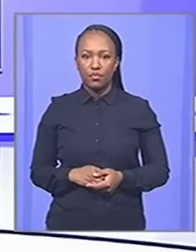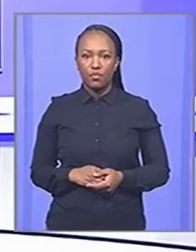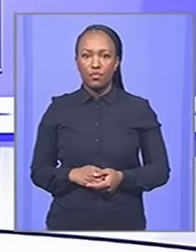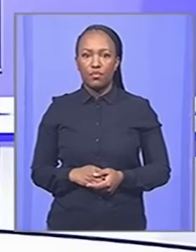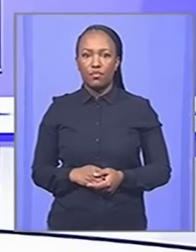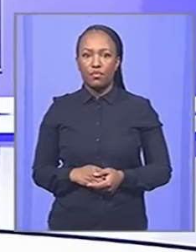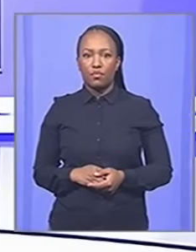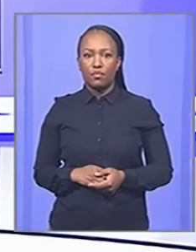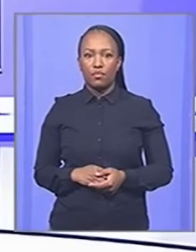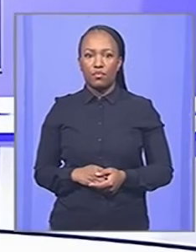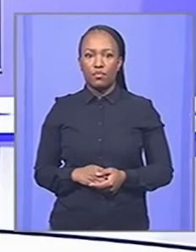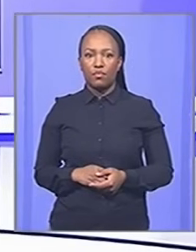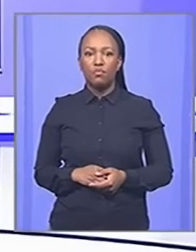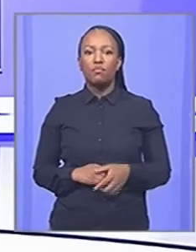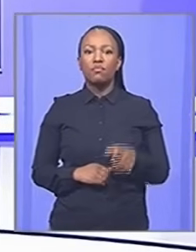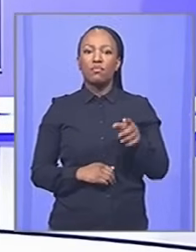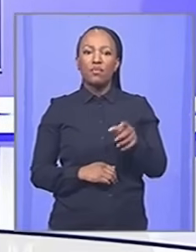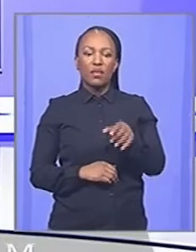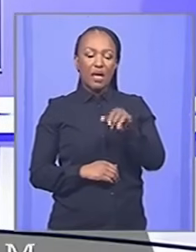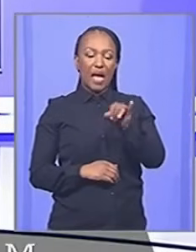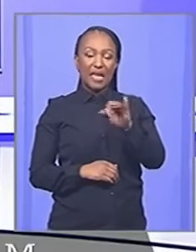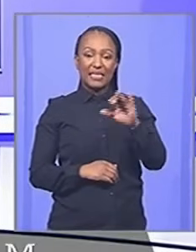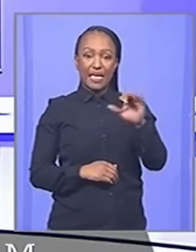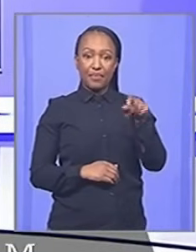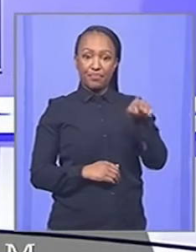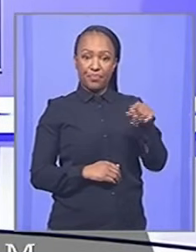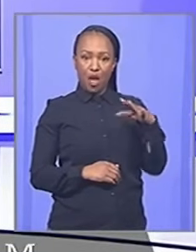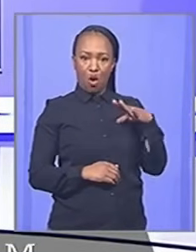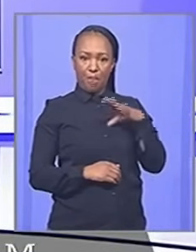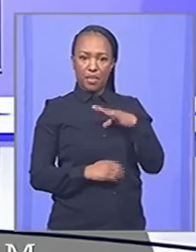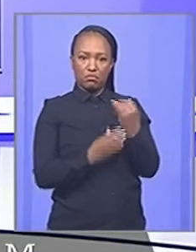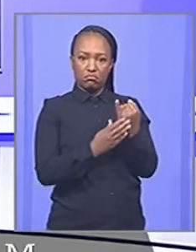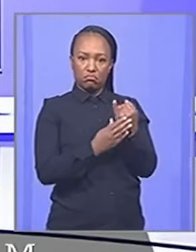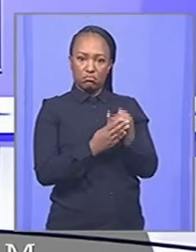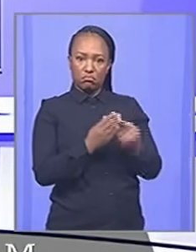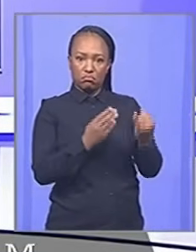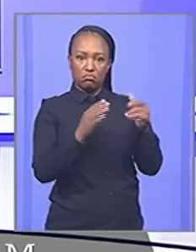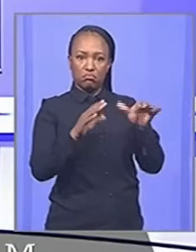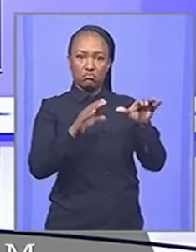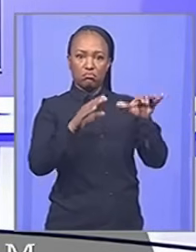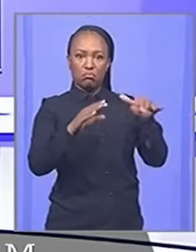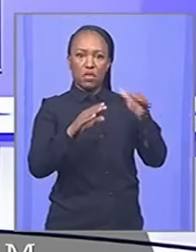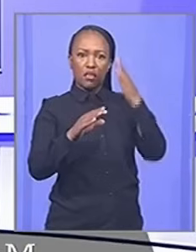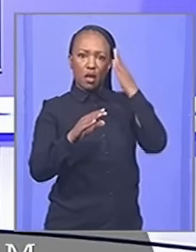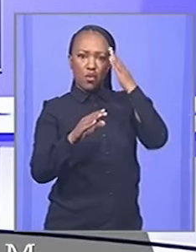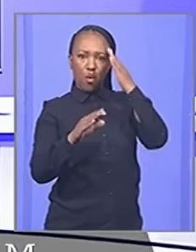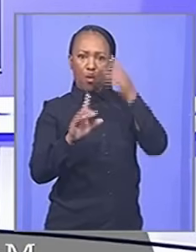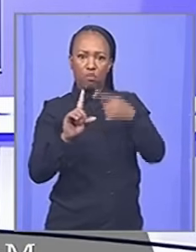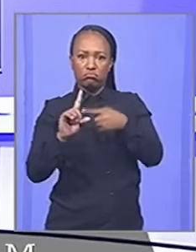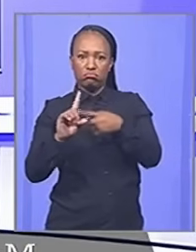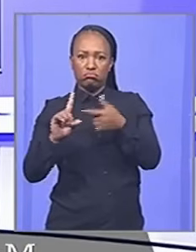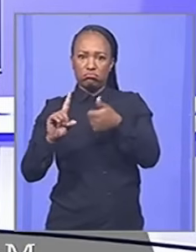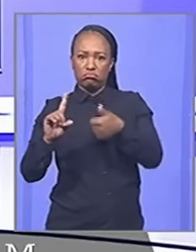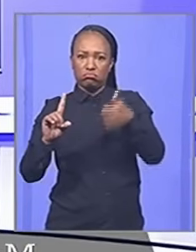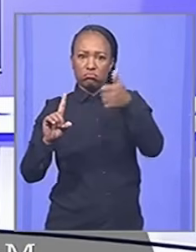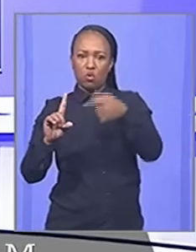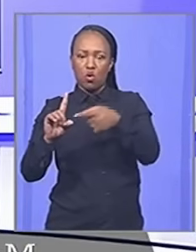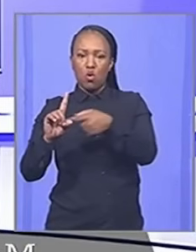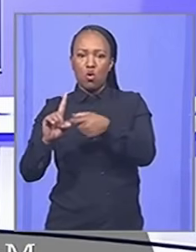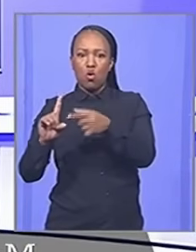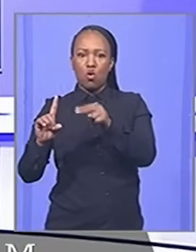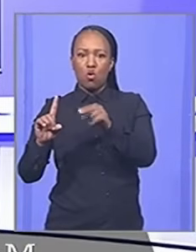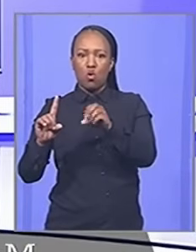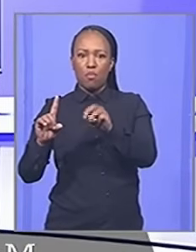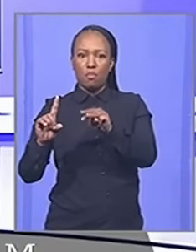Komishene yeo e kemego ya dikgetho e re tseba ka ga go golegwa ga mokomishenara wa yona Ngaka Nomsa Masuka gomme re tšwela pele go